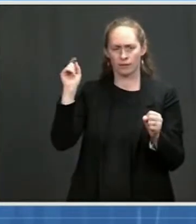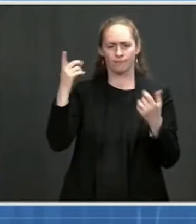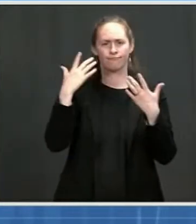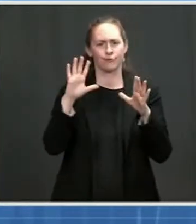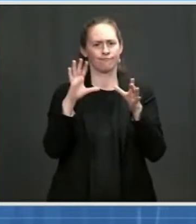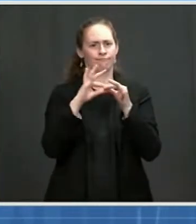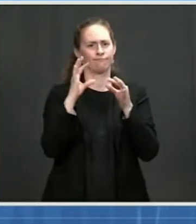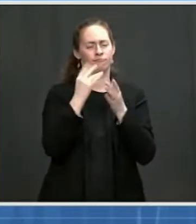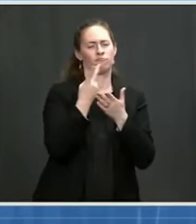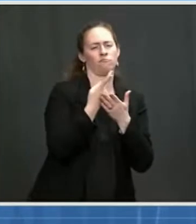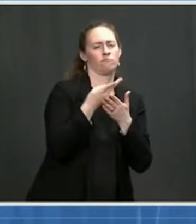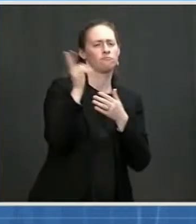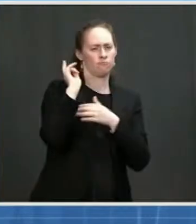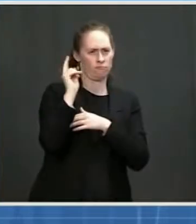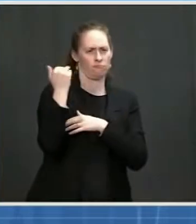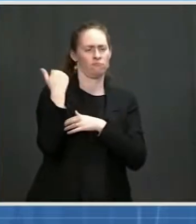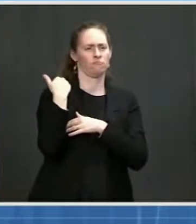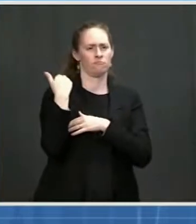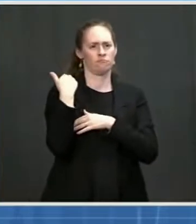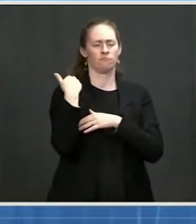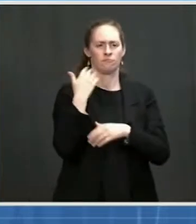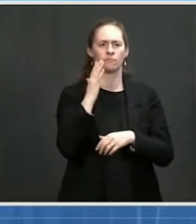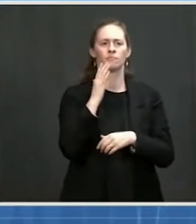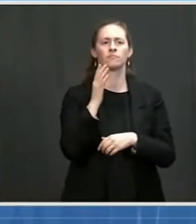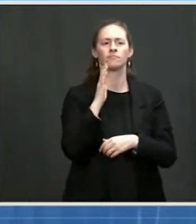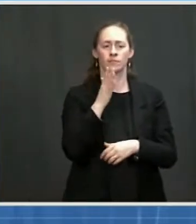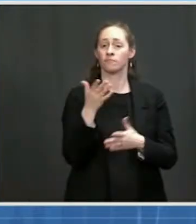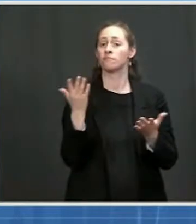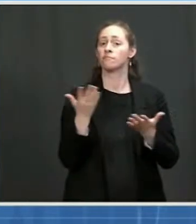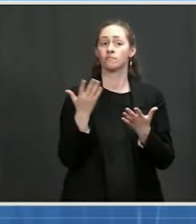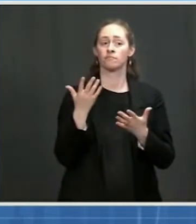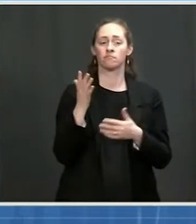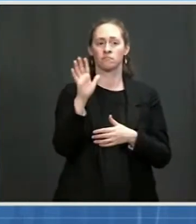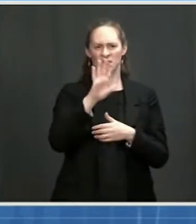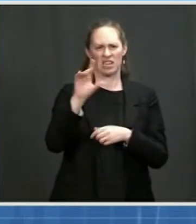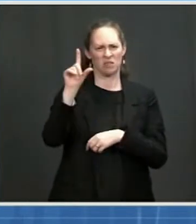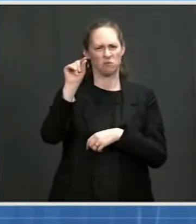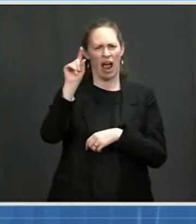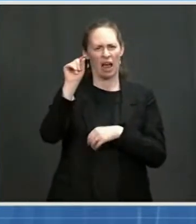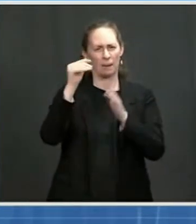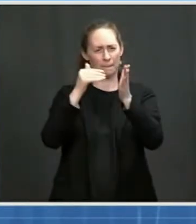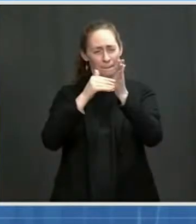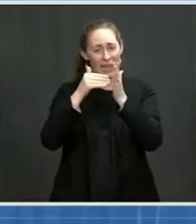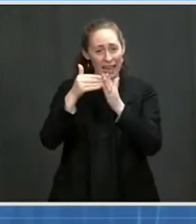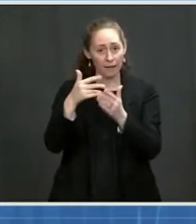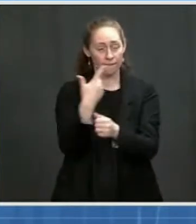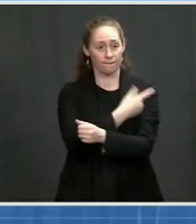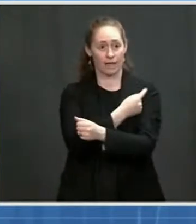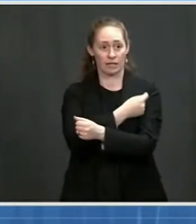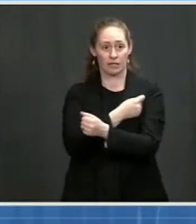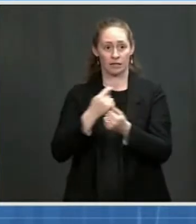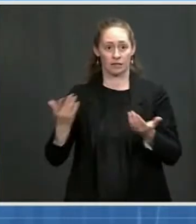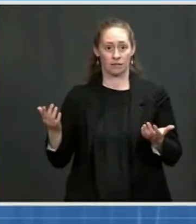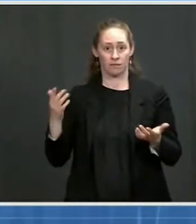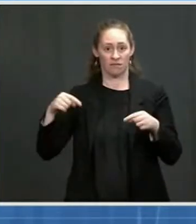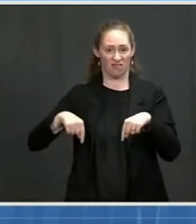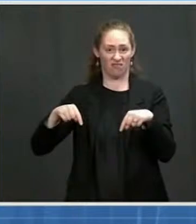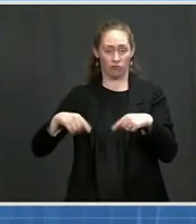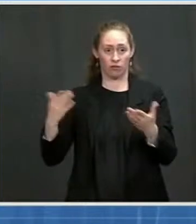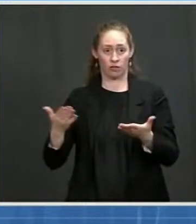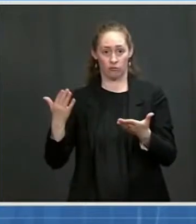be taking 20 million of the doses that were designated for distribution in the U.S. and adding